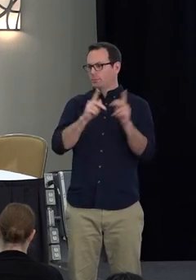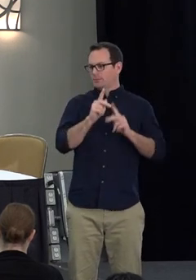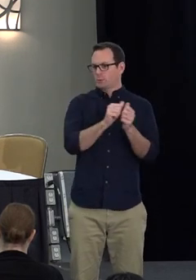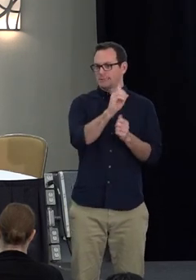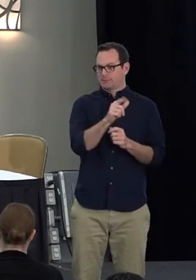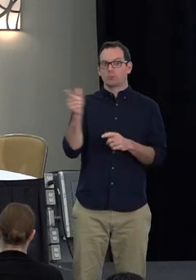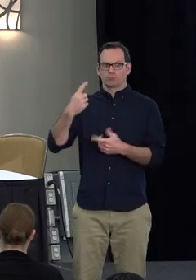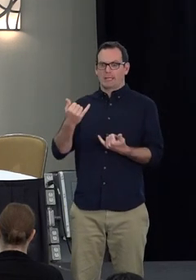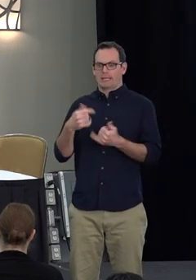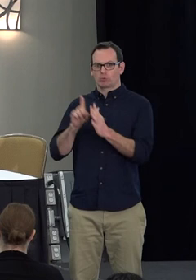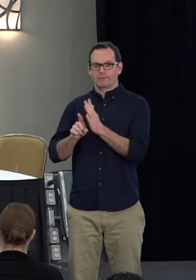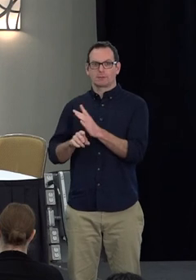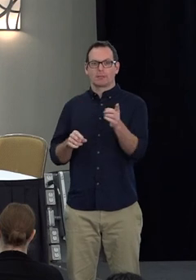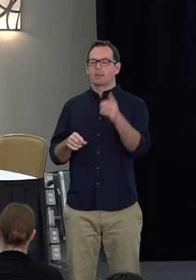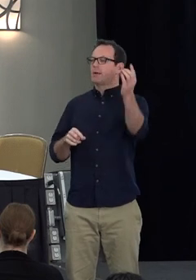it's a timely topic.